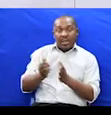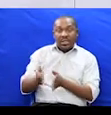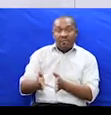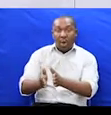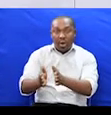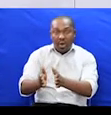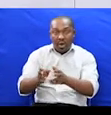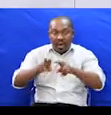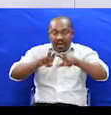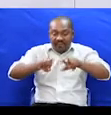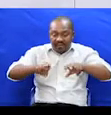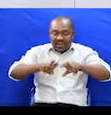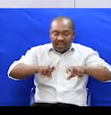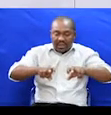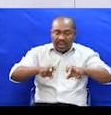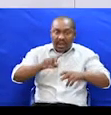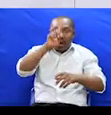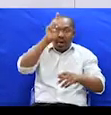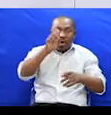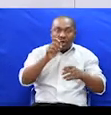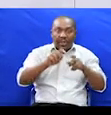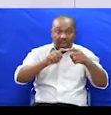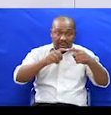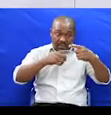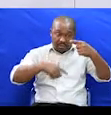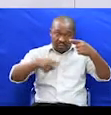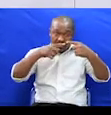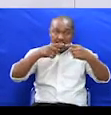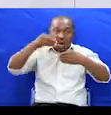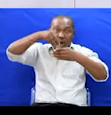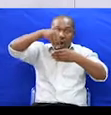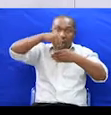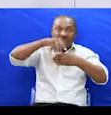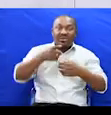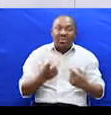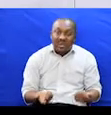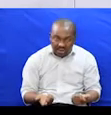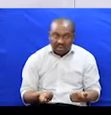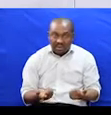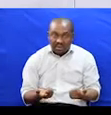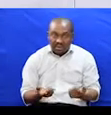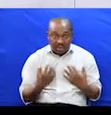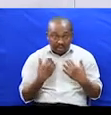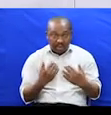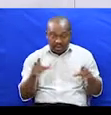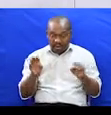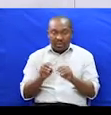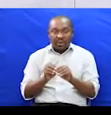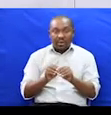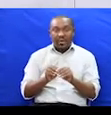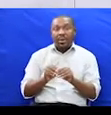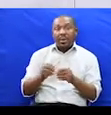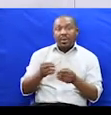investigate what atom contain, what atom look like, he concluded with what? With